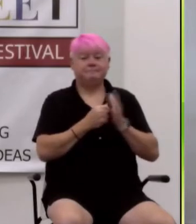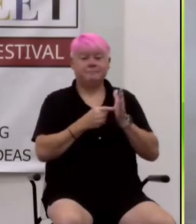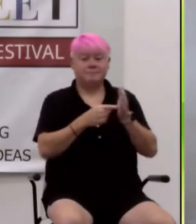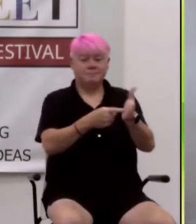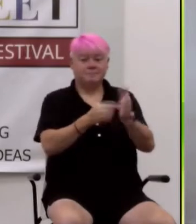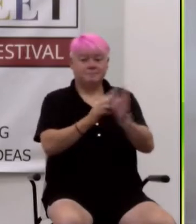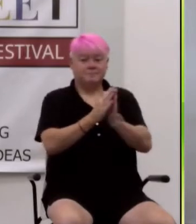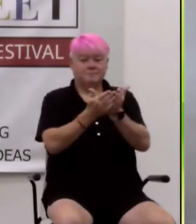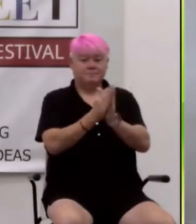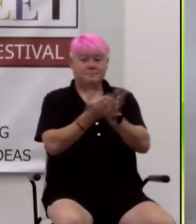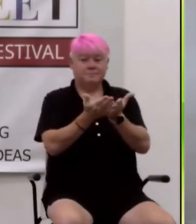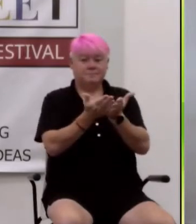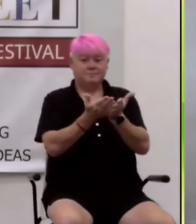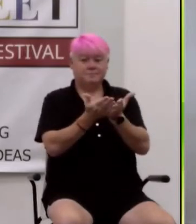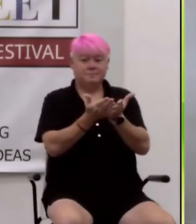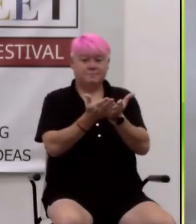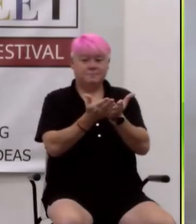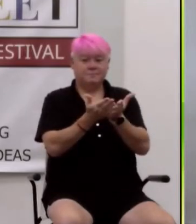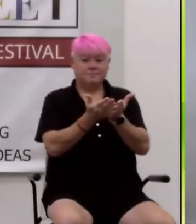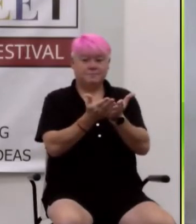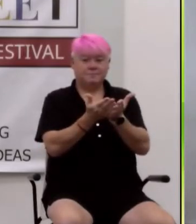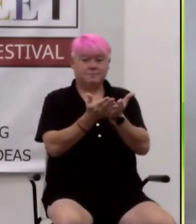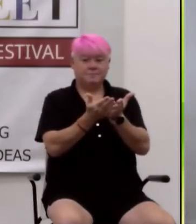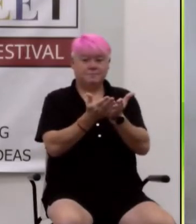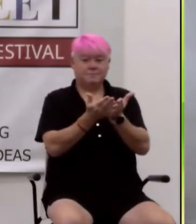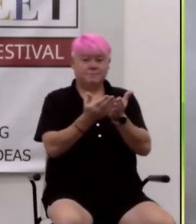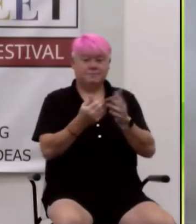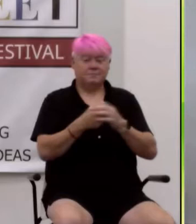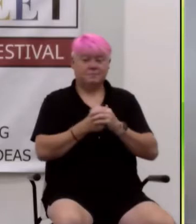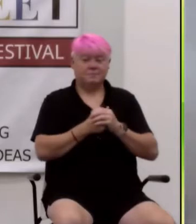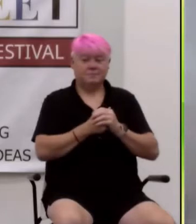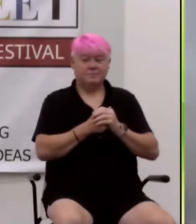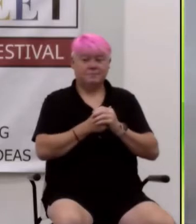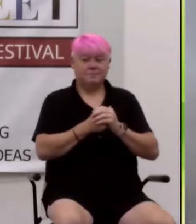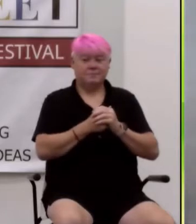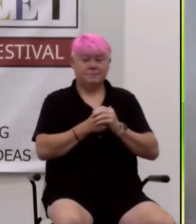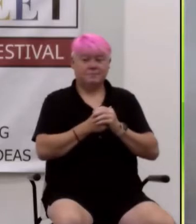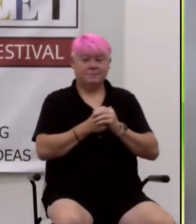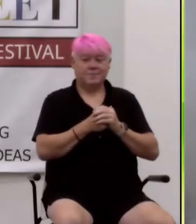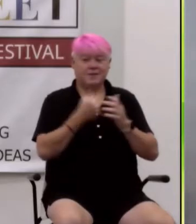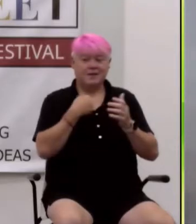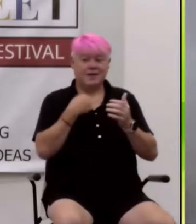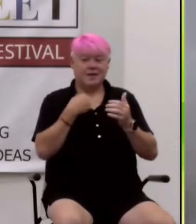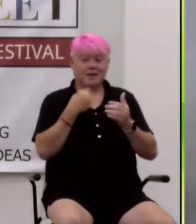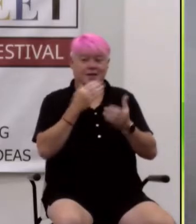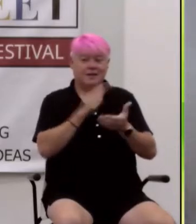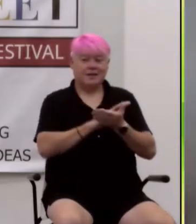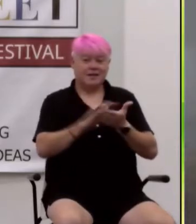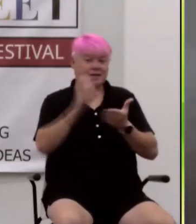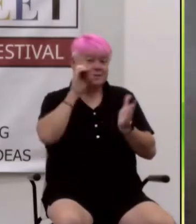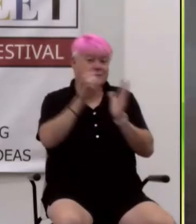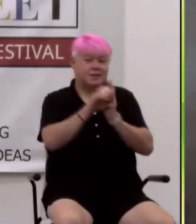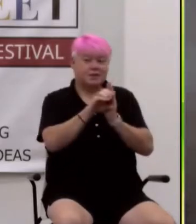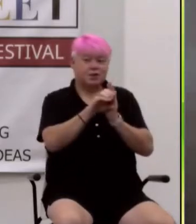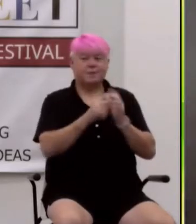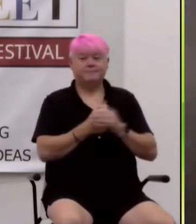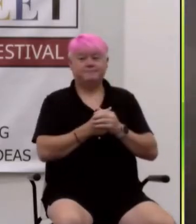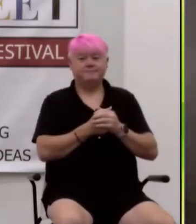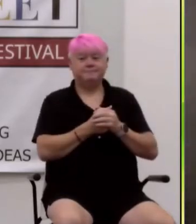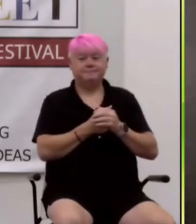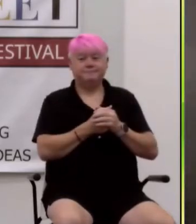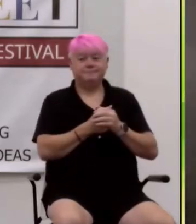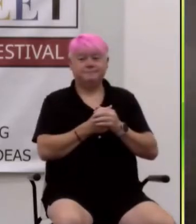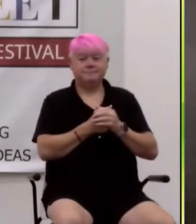book, although you already had quite a nice graphic up there. Thank you very much. I don't know if I can show it to you here. Mm-hmm. So it